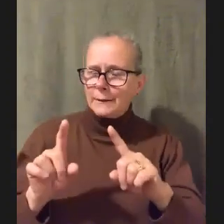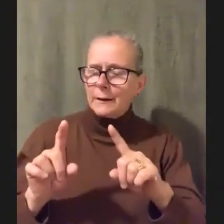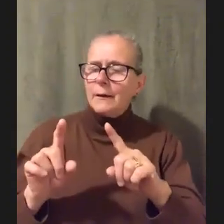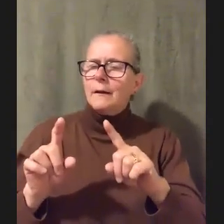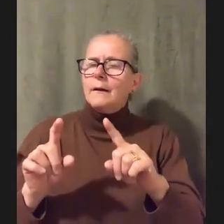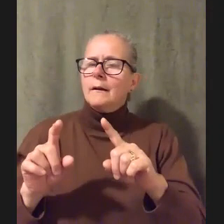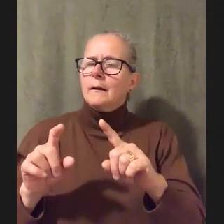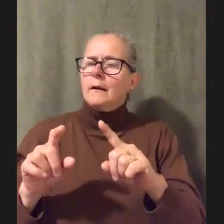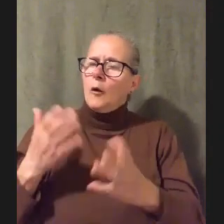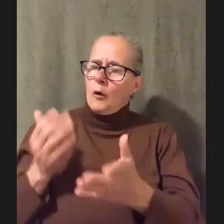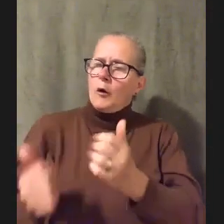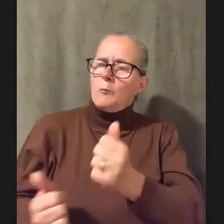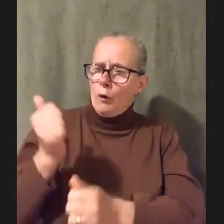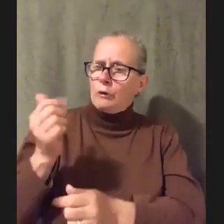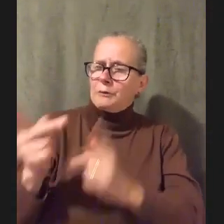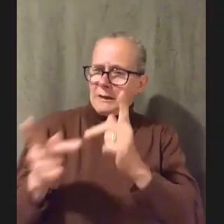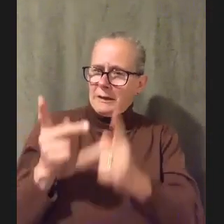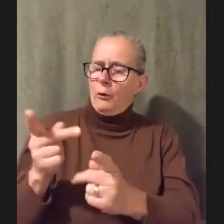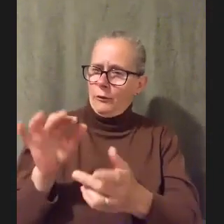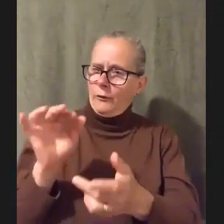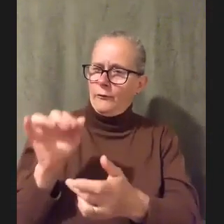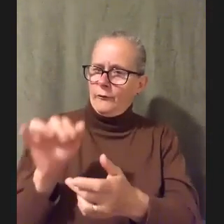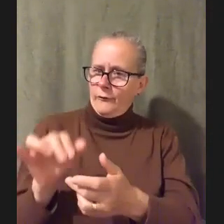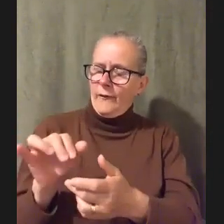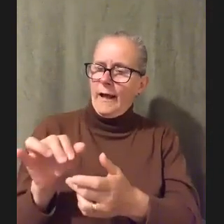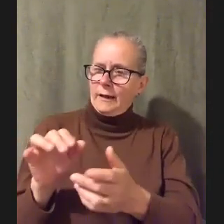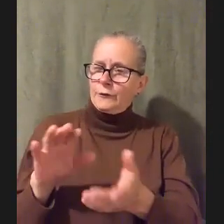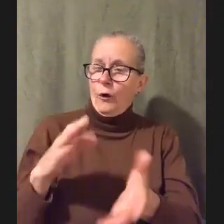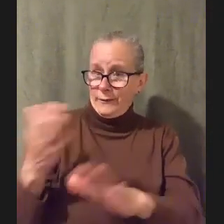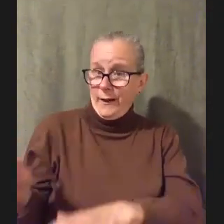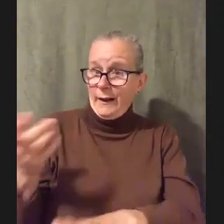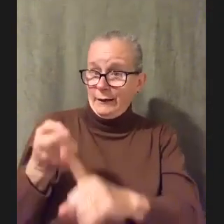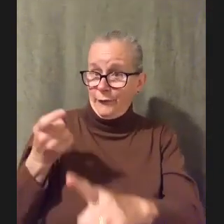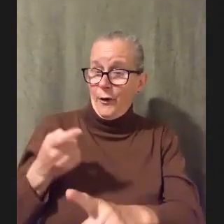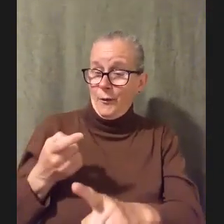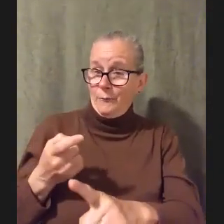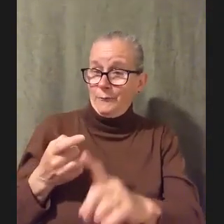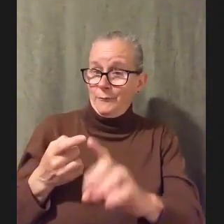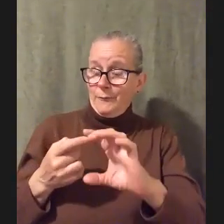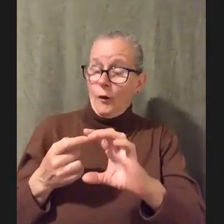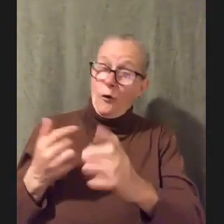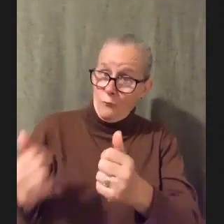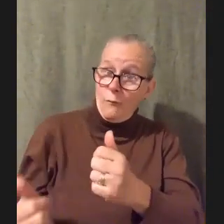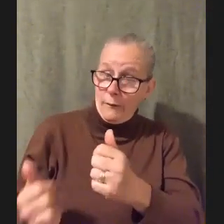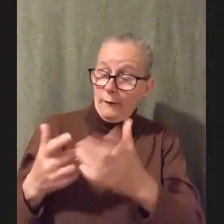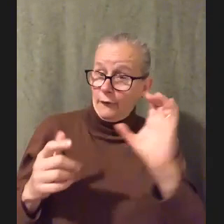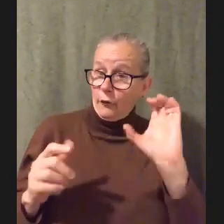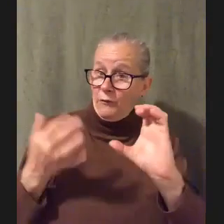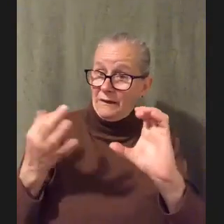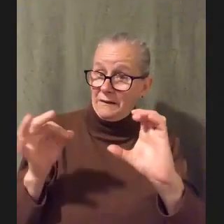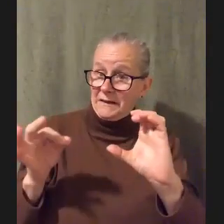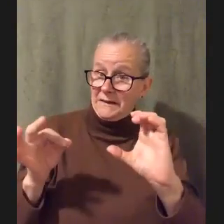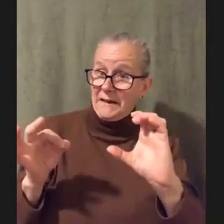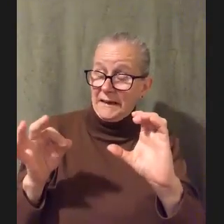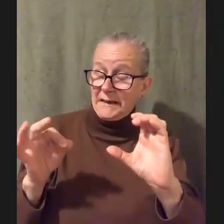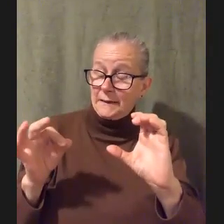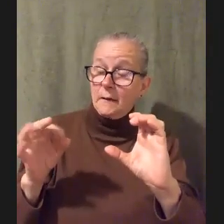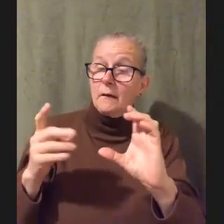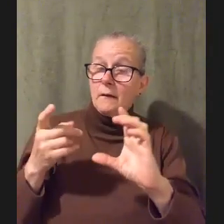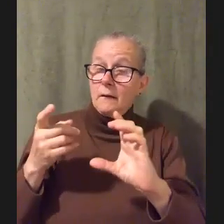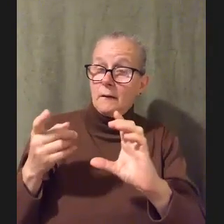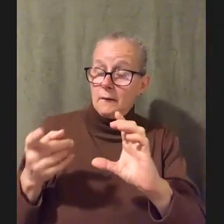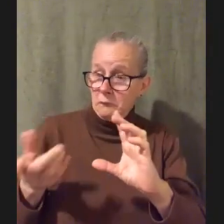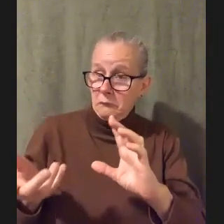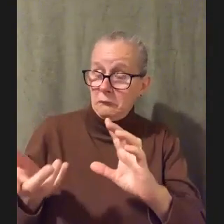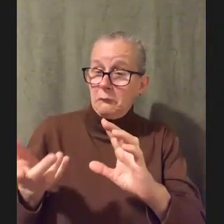the majority of people that are succumbing to the vast majority of deaths occurring due to